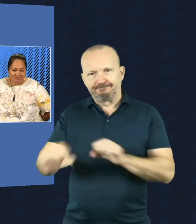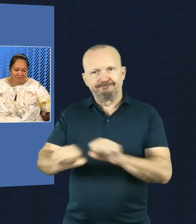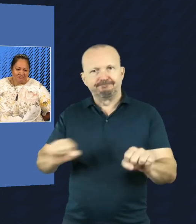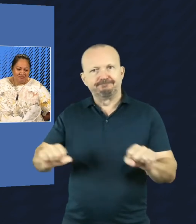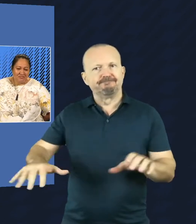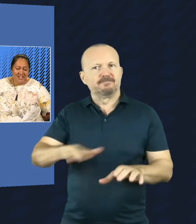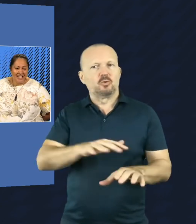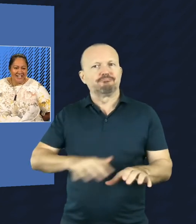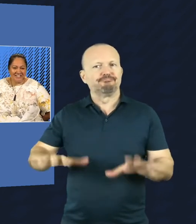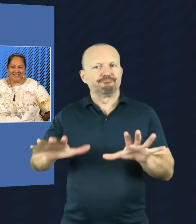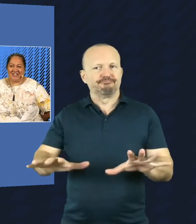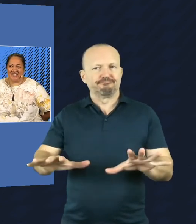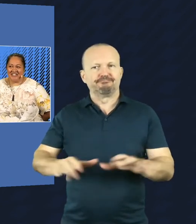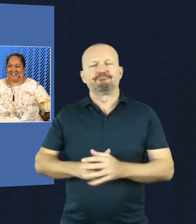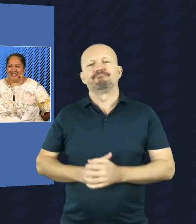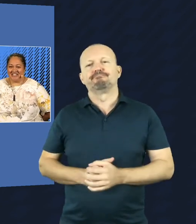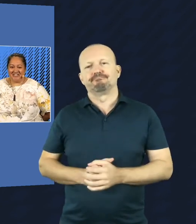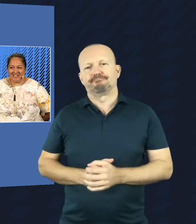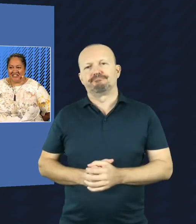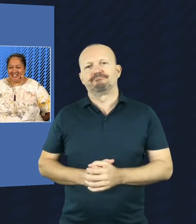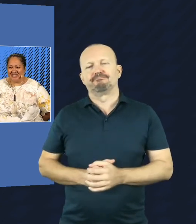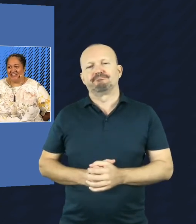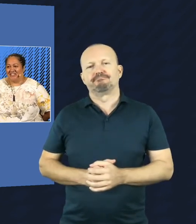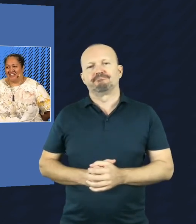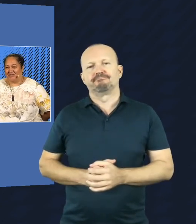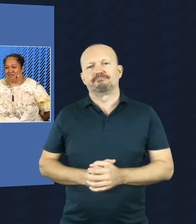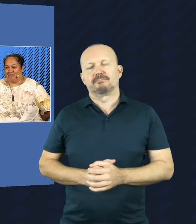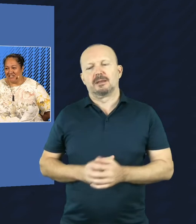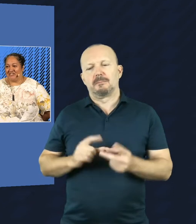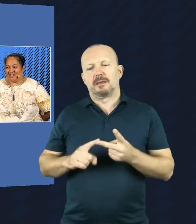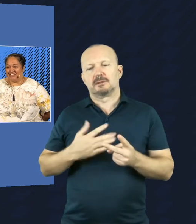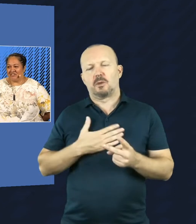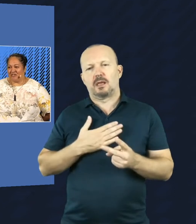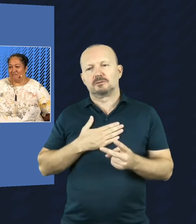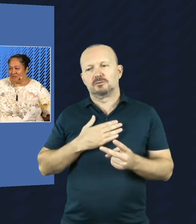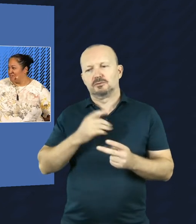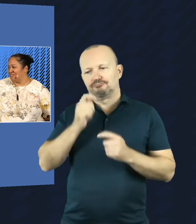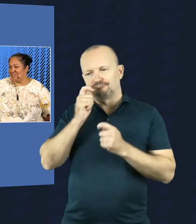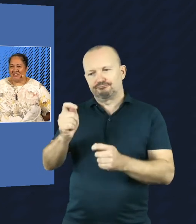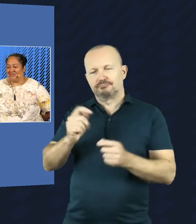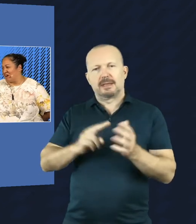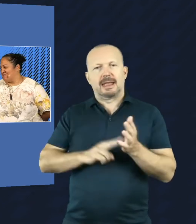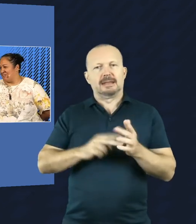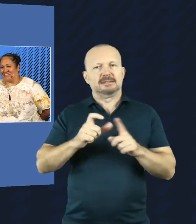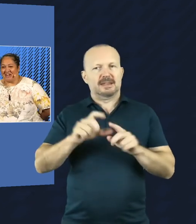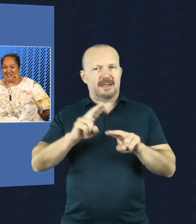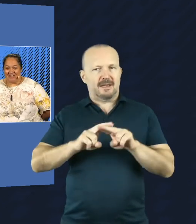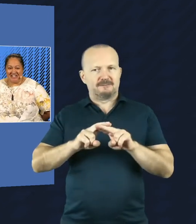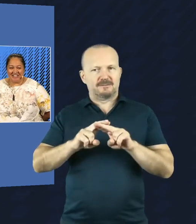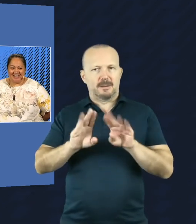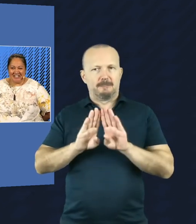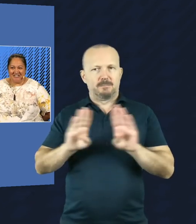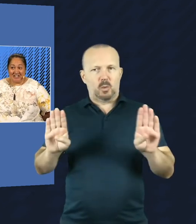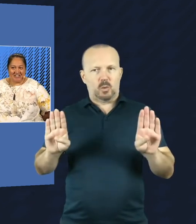Ika. And I'd like to acknowledge the National Digital Forum Board for inviting me to come